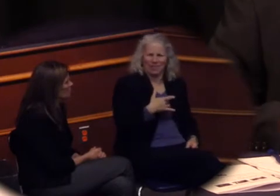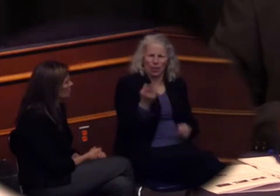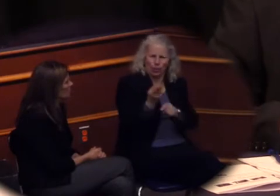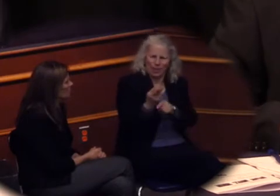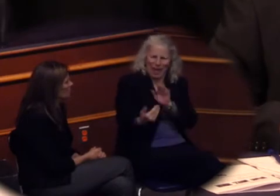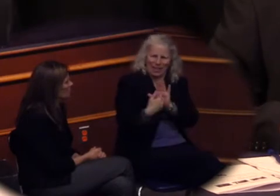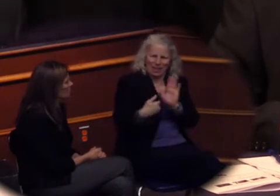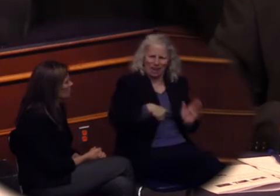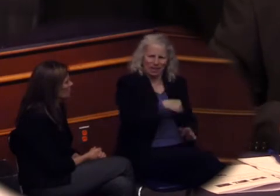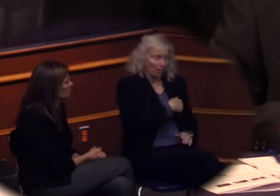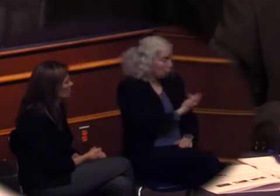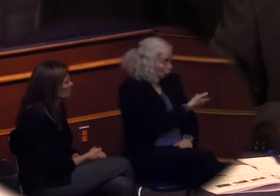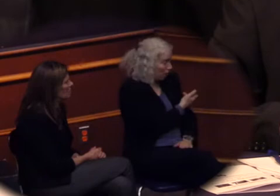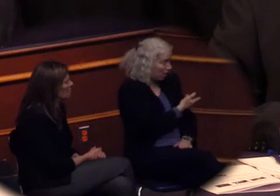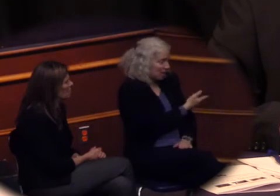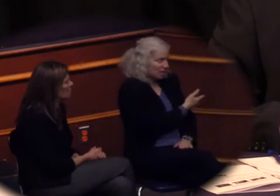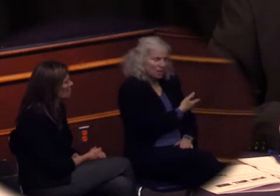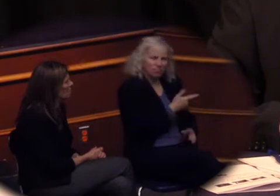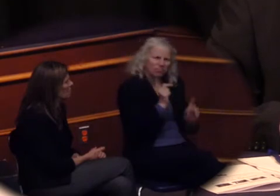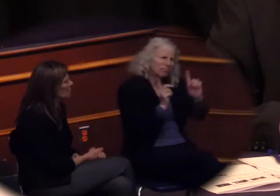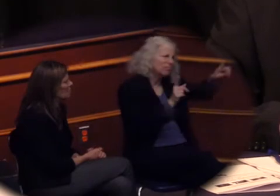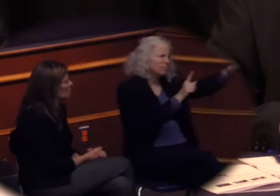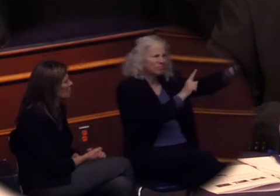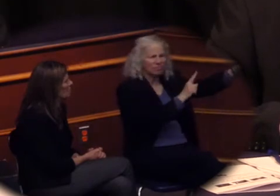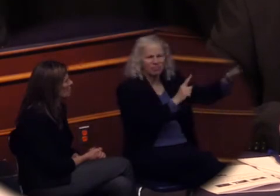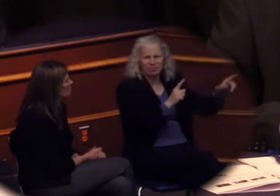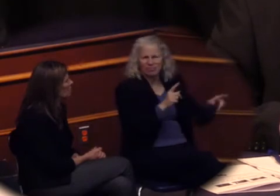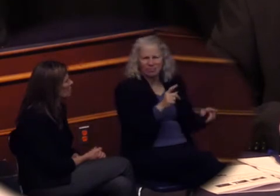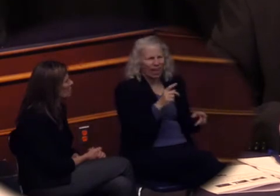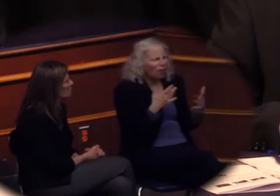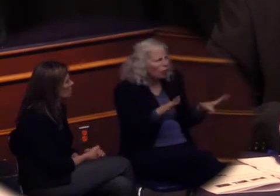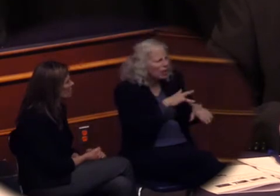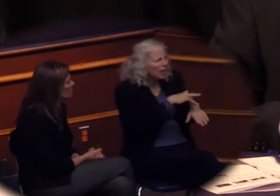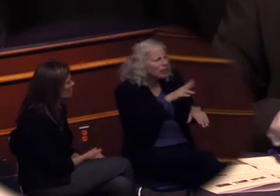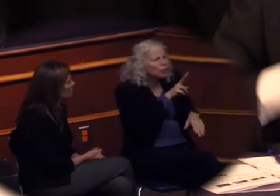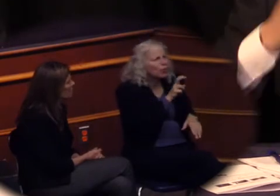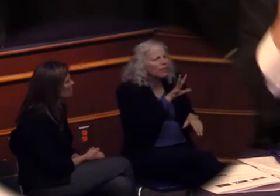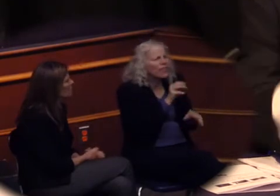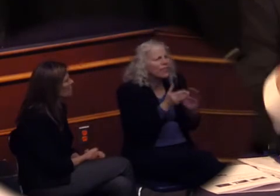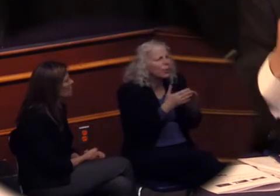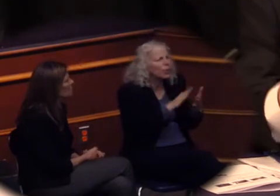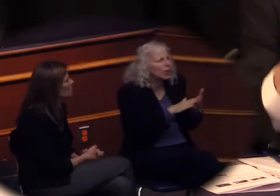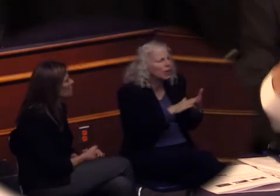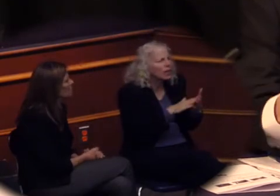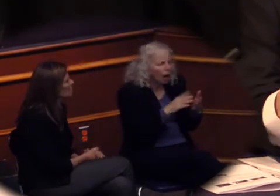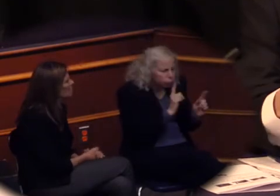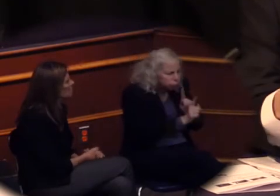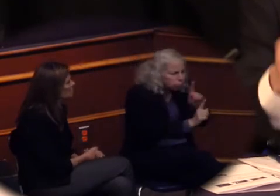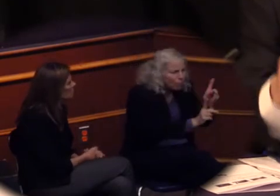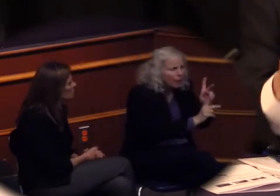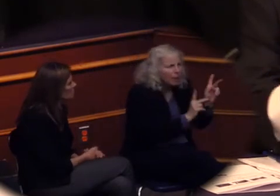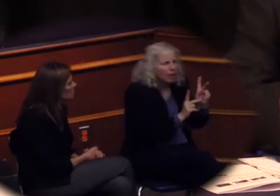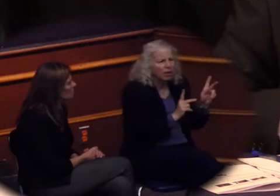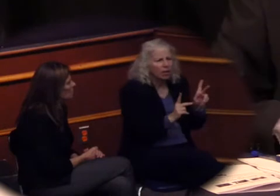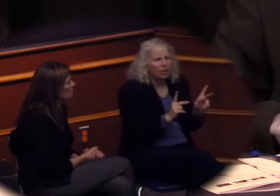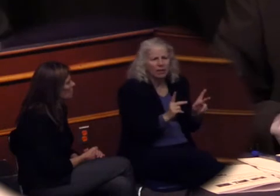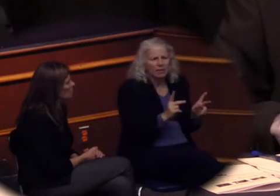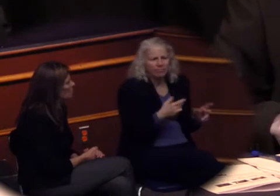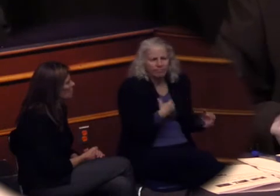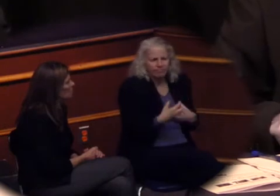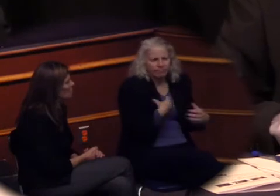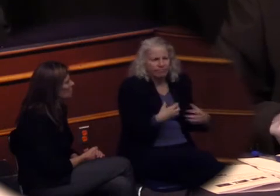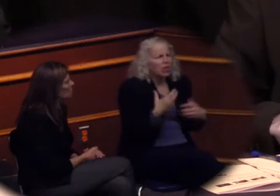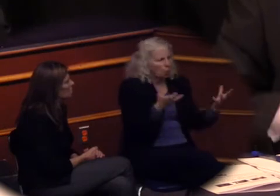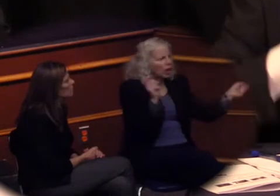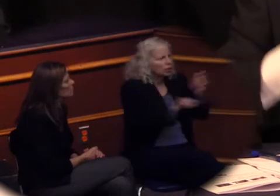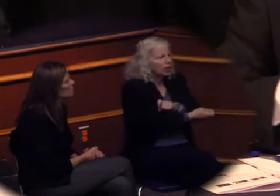of my colleagues here, we have been all over the state, I've been in more than 250 communities, and everywhere I go I hear that people are ready